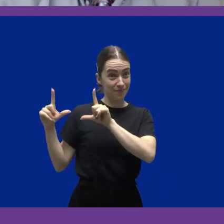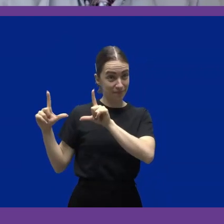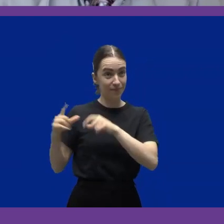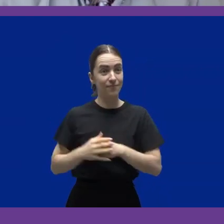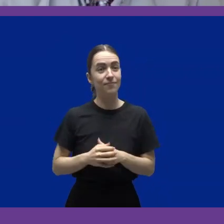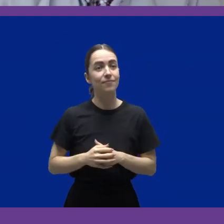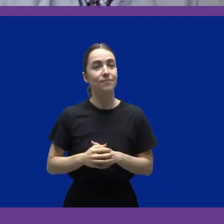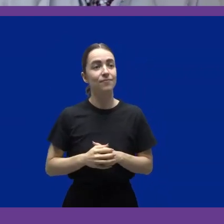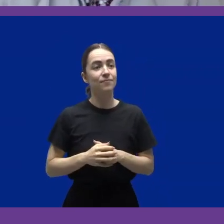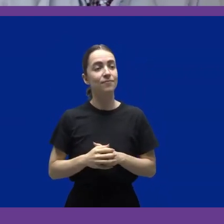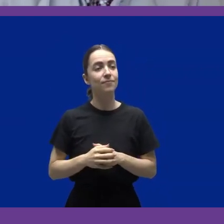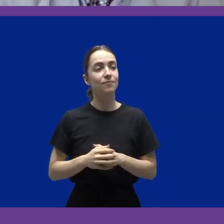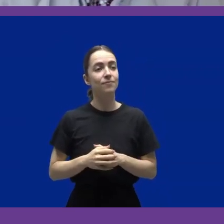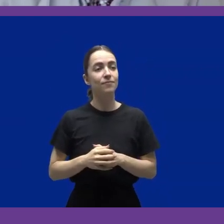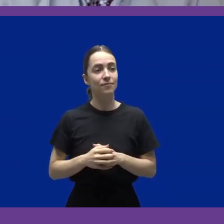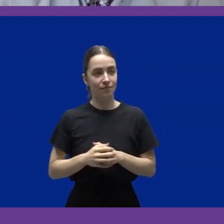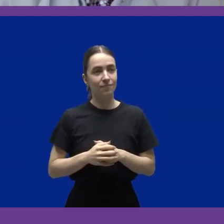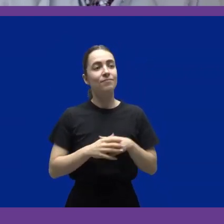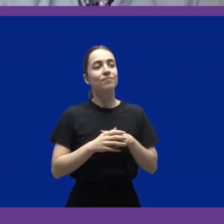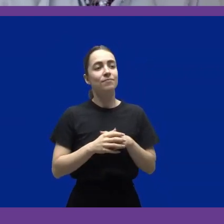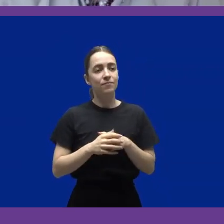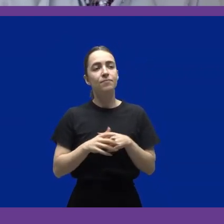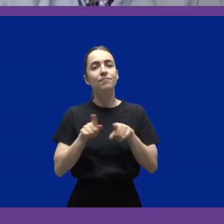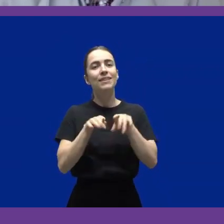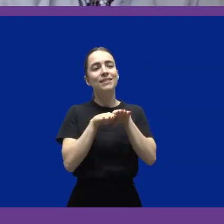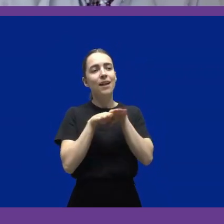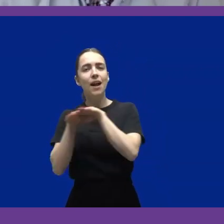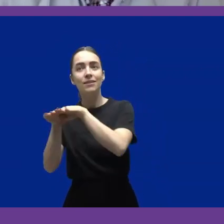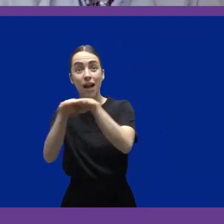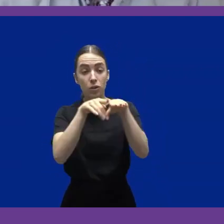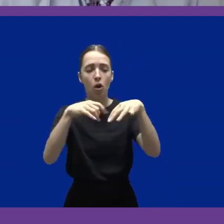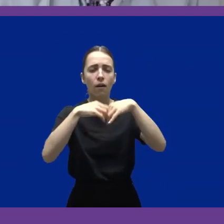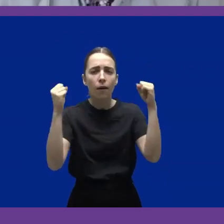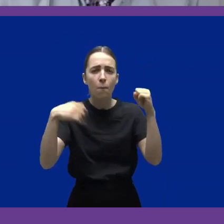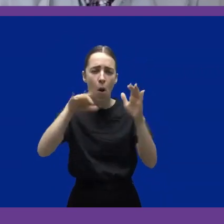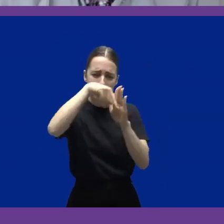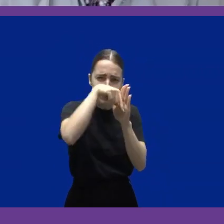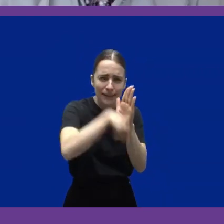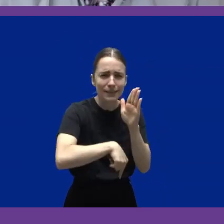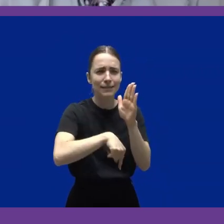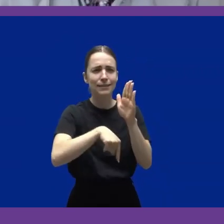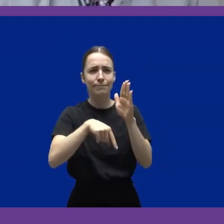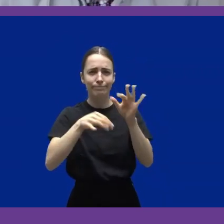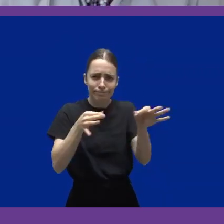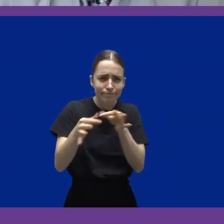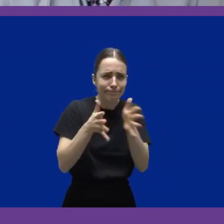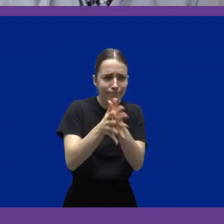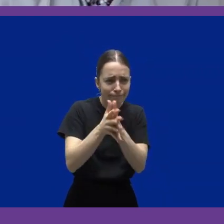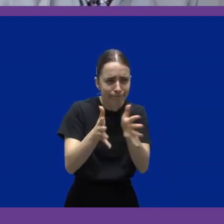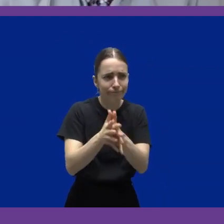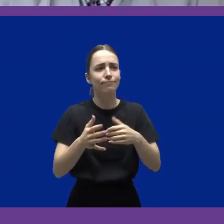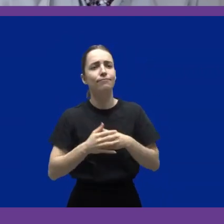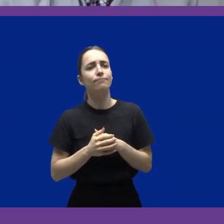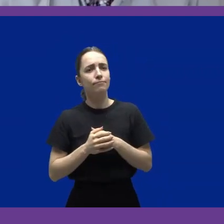the standards. So I will explain the consumer view and the challenges that we see